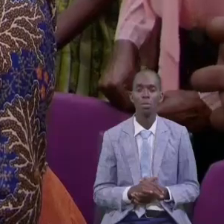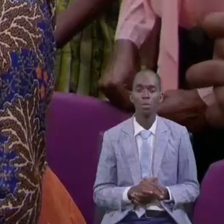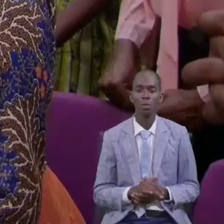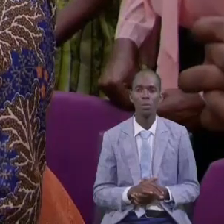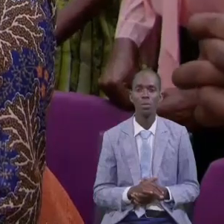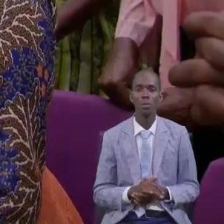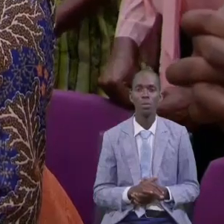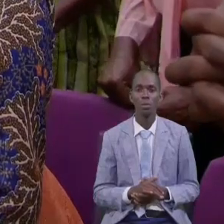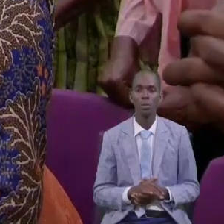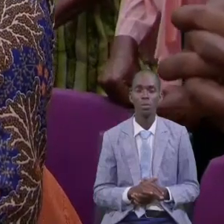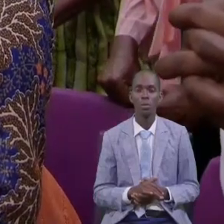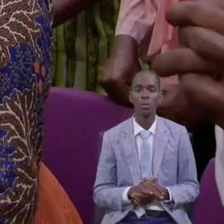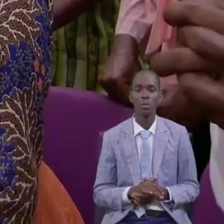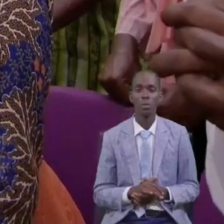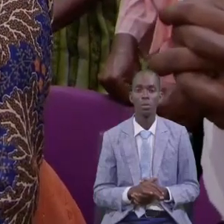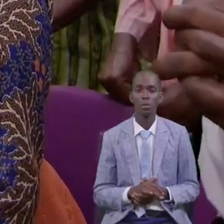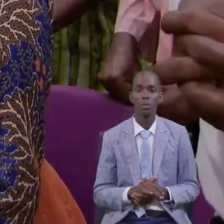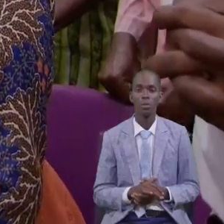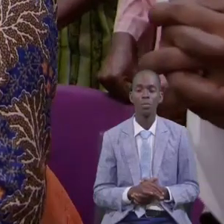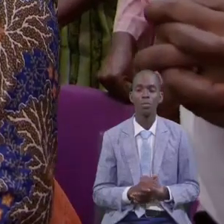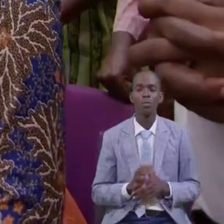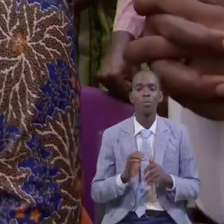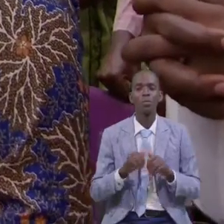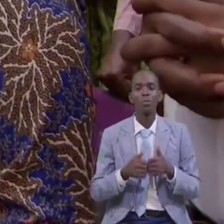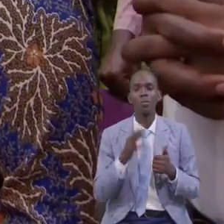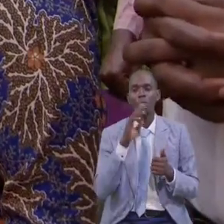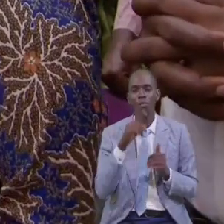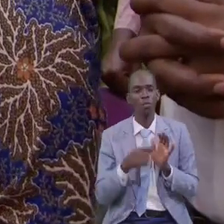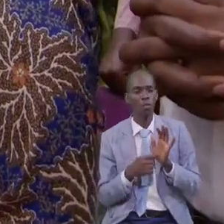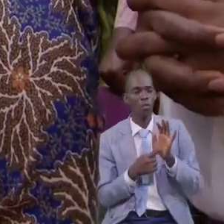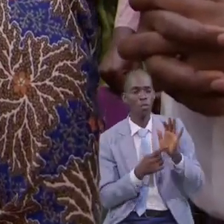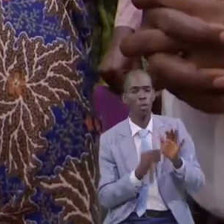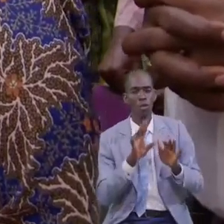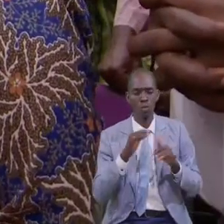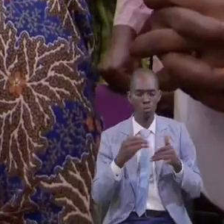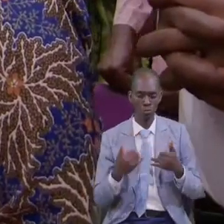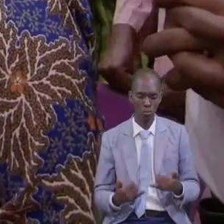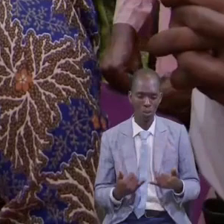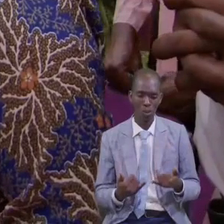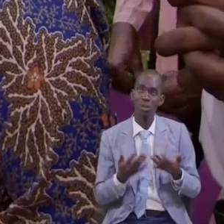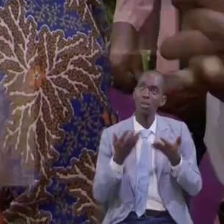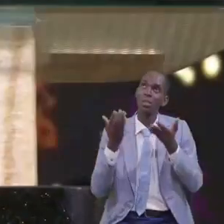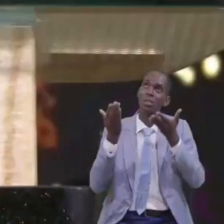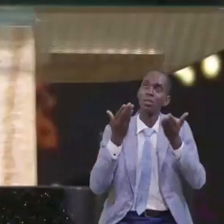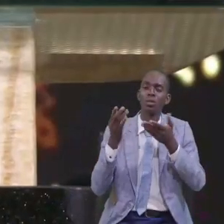How are you carrying out your present servanthood unto the Lord?